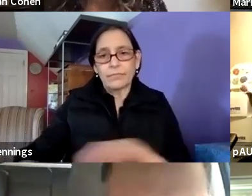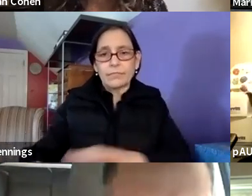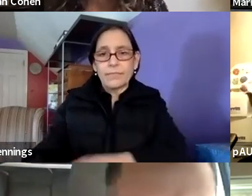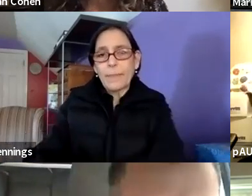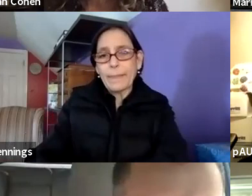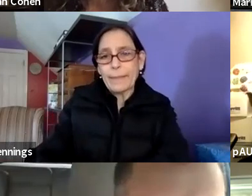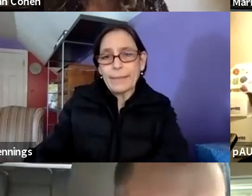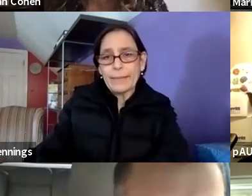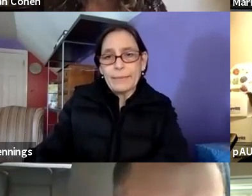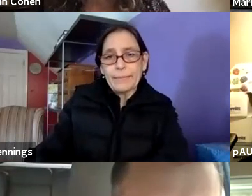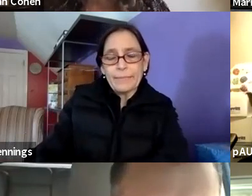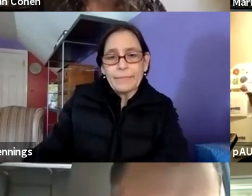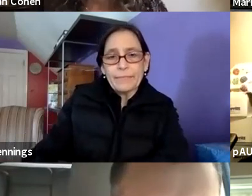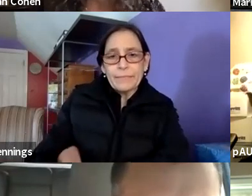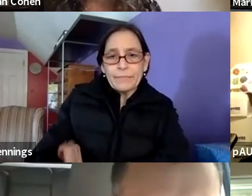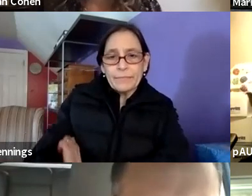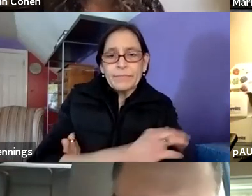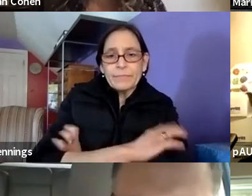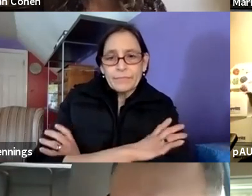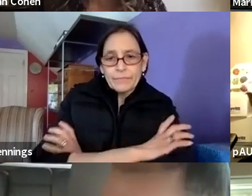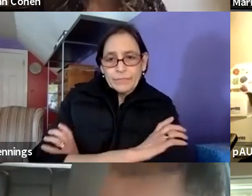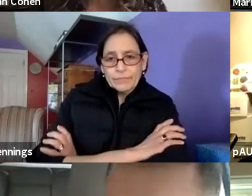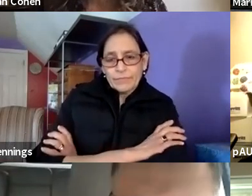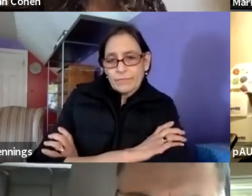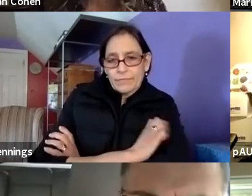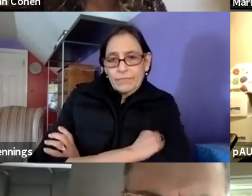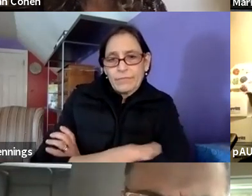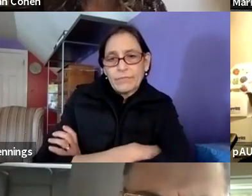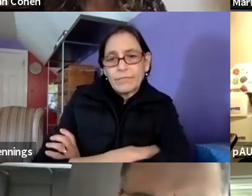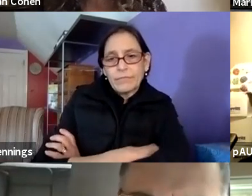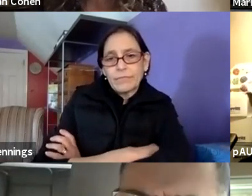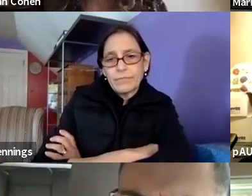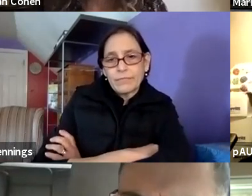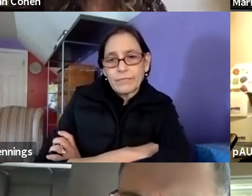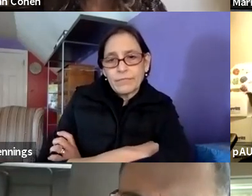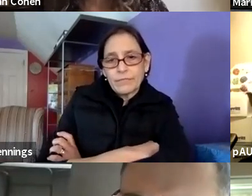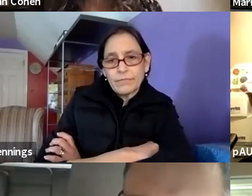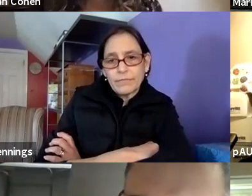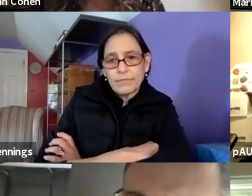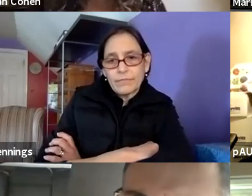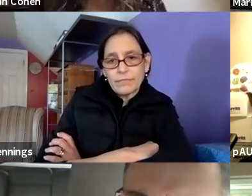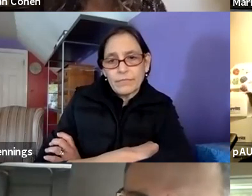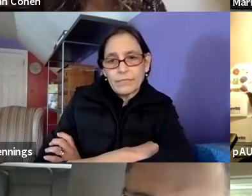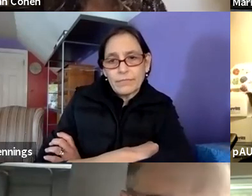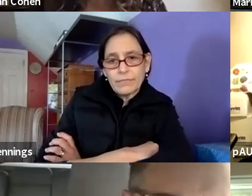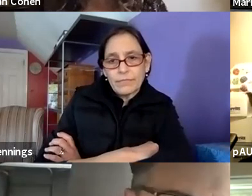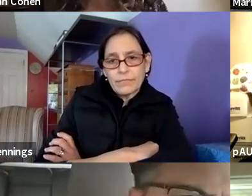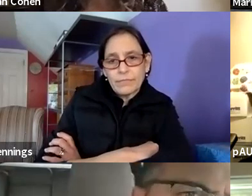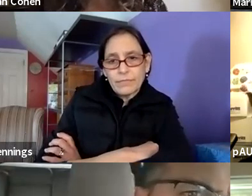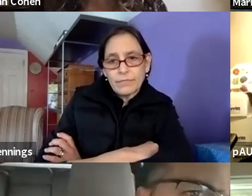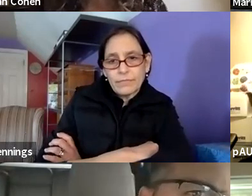experienced before. So this is a new experience for everybody. So to try to find something personally in my life to relate